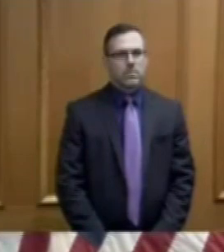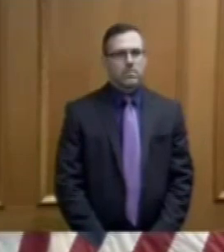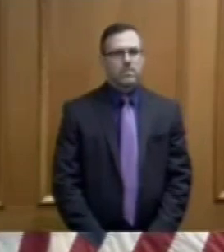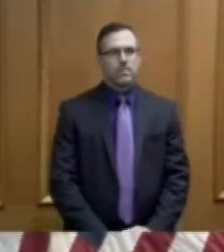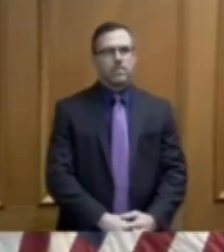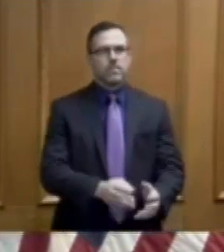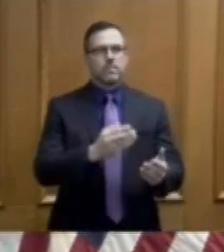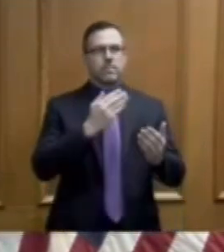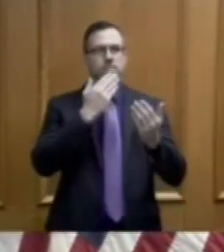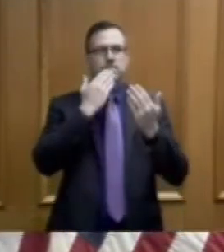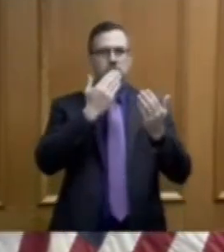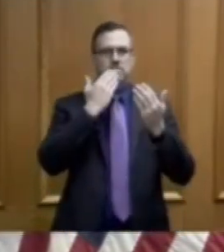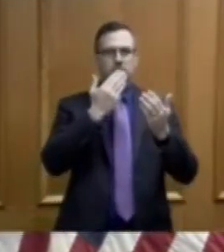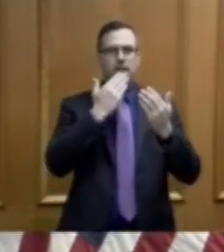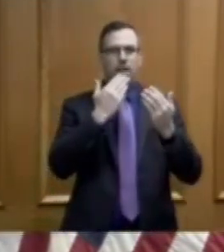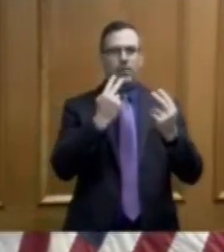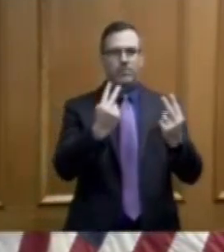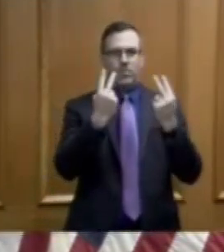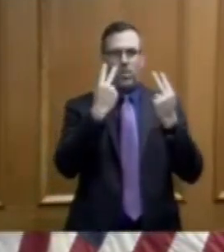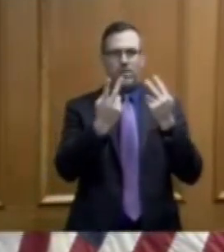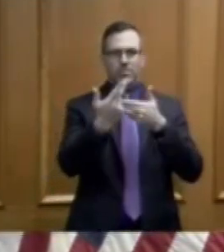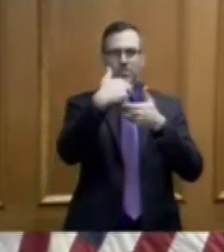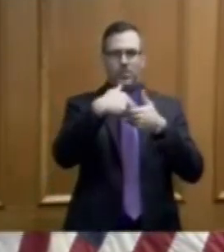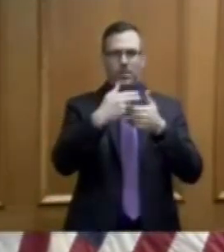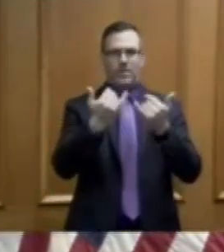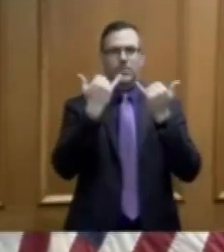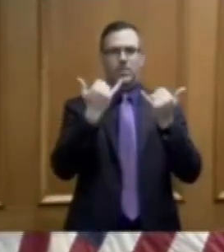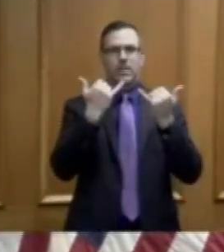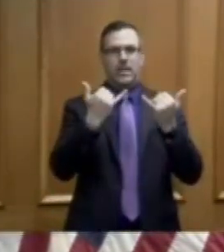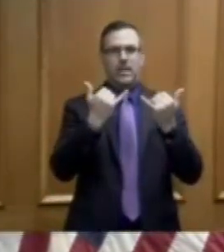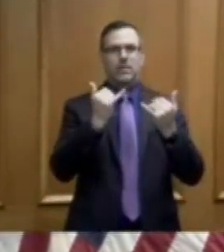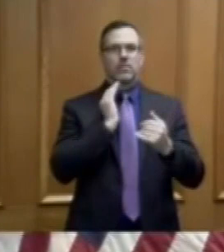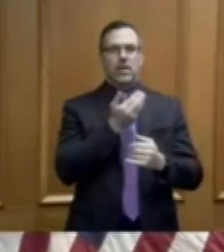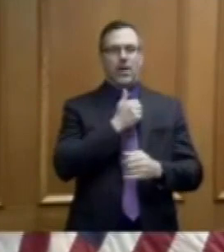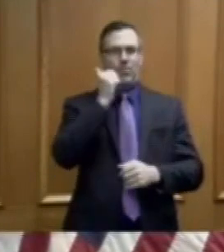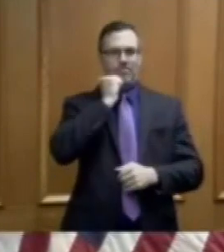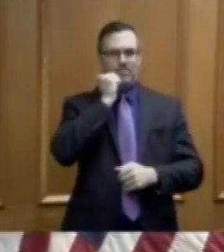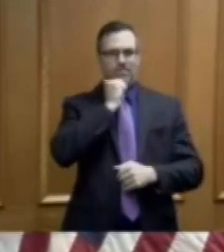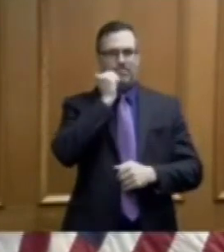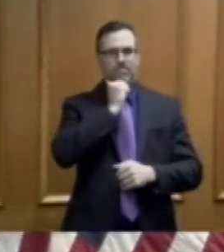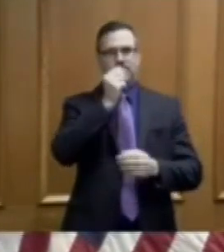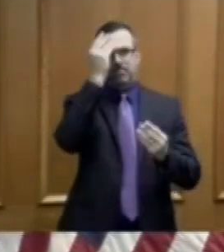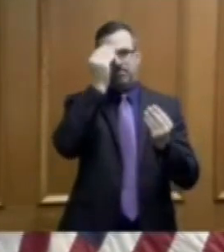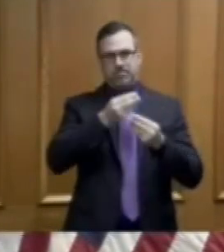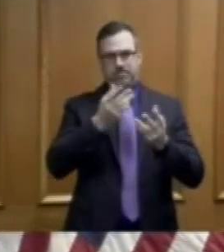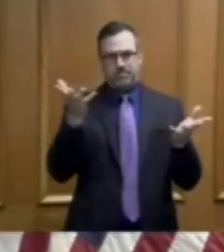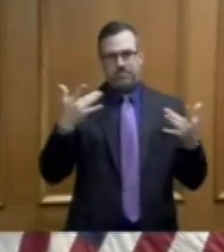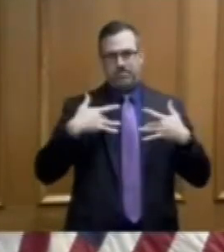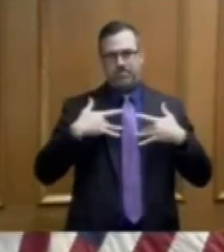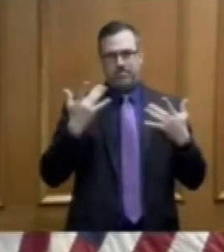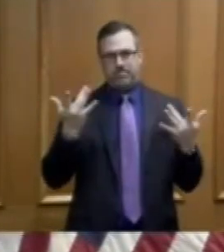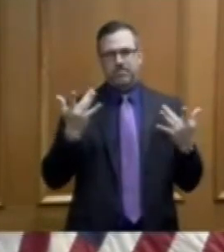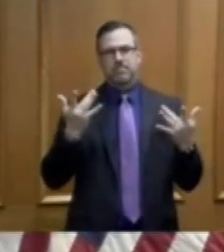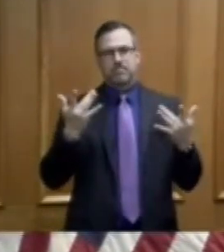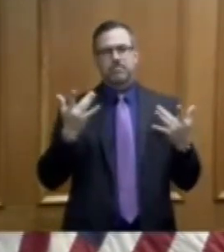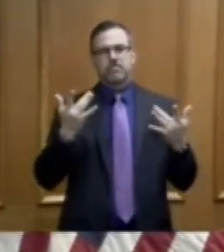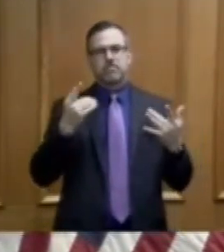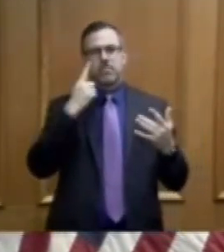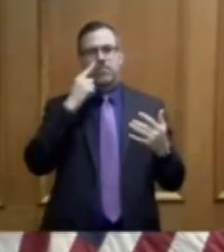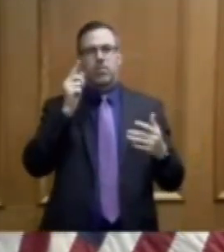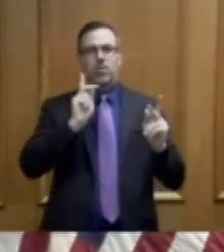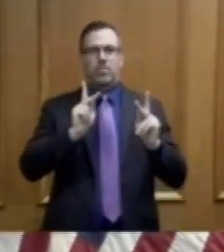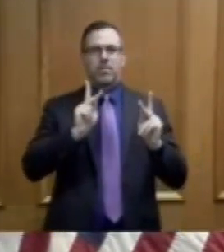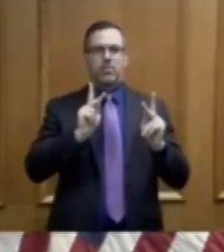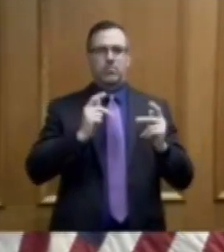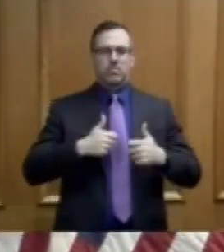Thank you for joining us today for our daily briefing to provide information to Tennesseans around